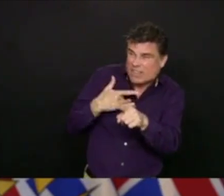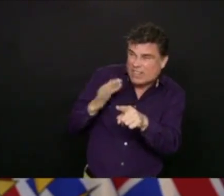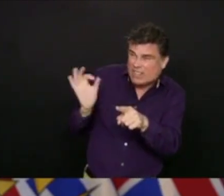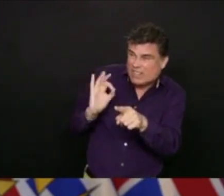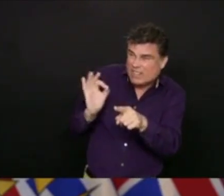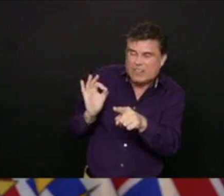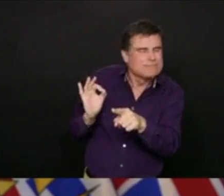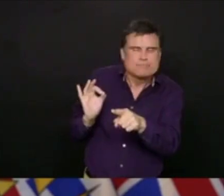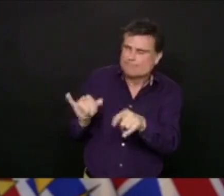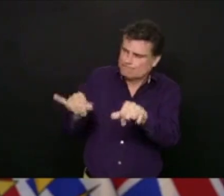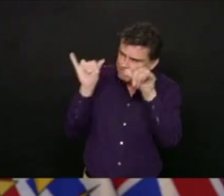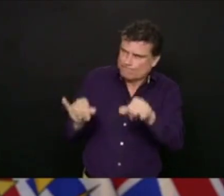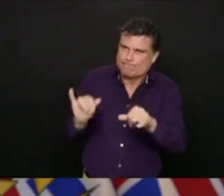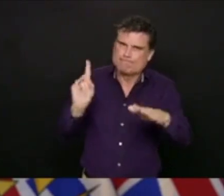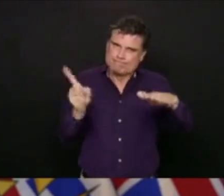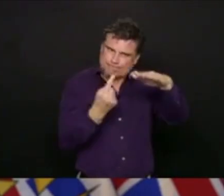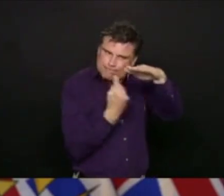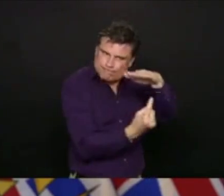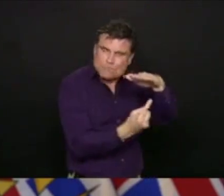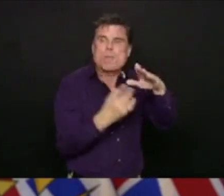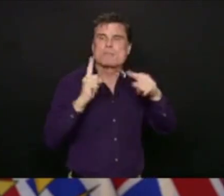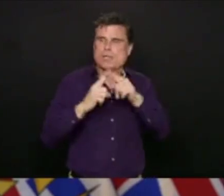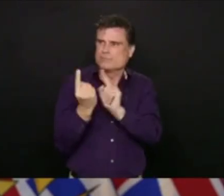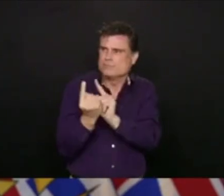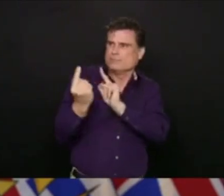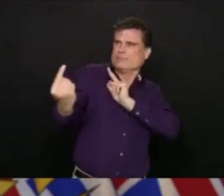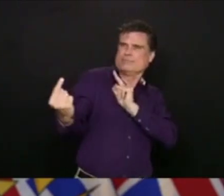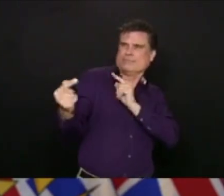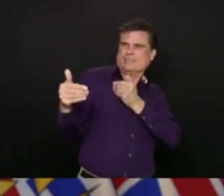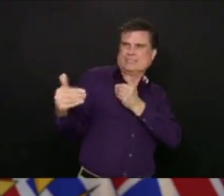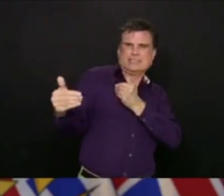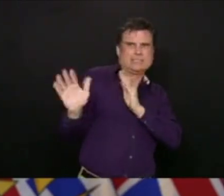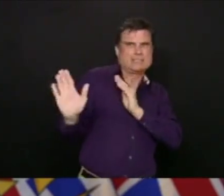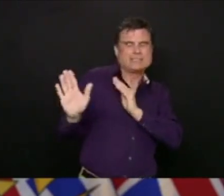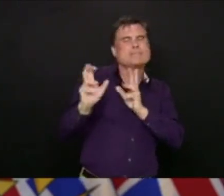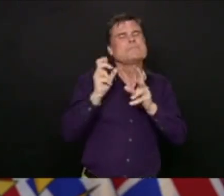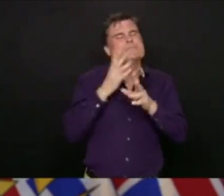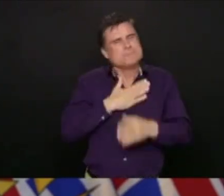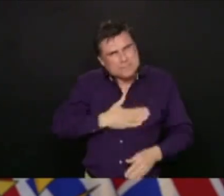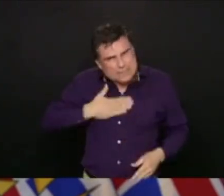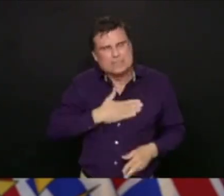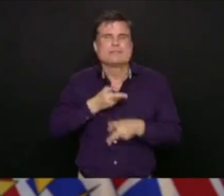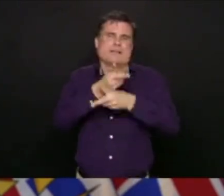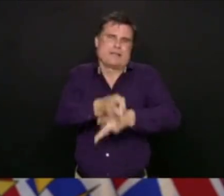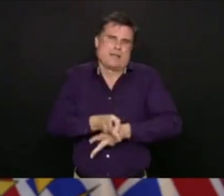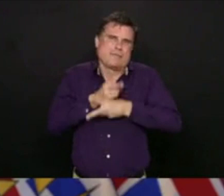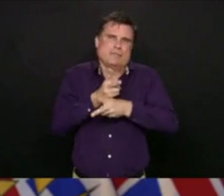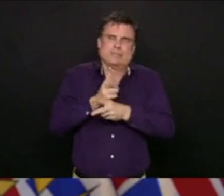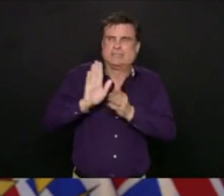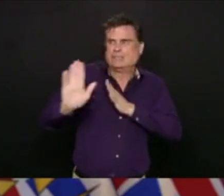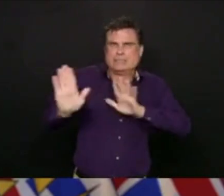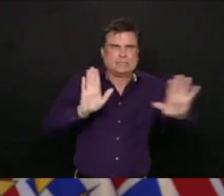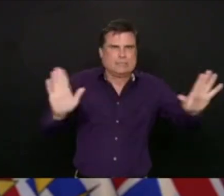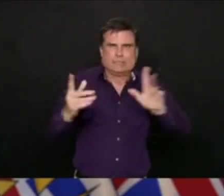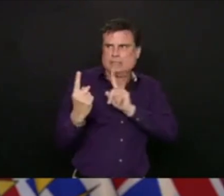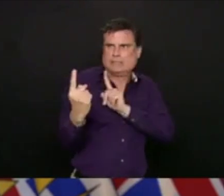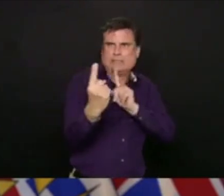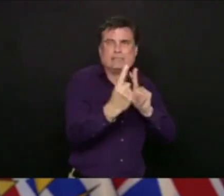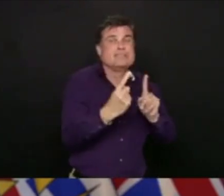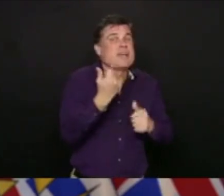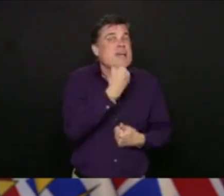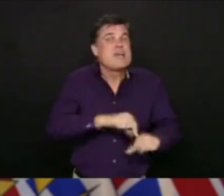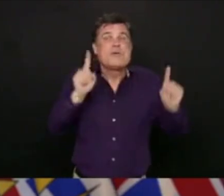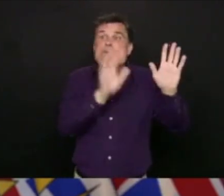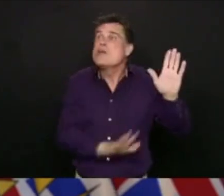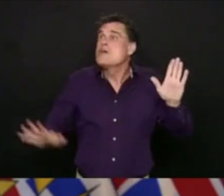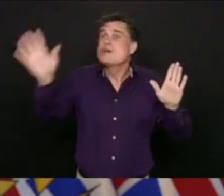when we're connected to any outbreak. And this is the same that we are doing with every other outbreak in our community here. This